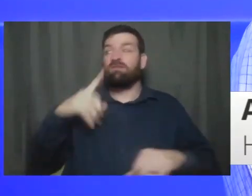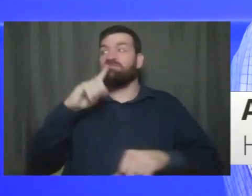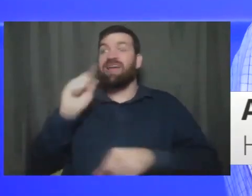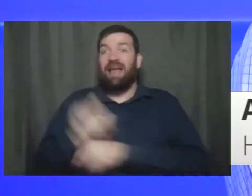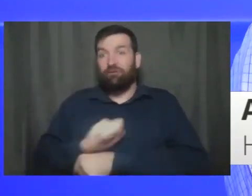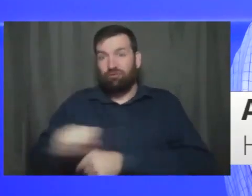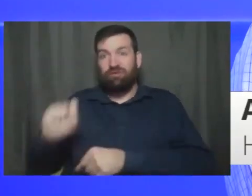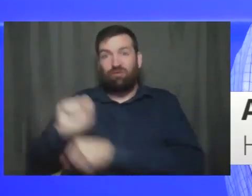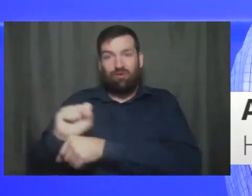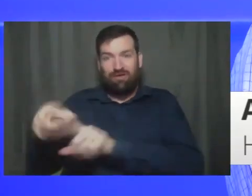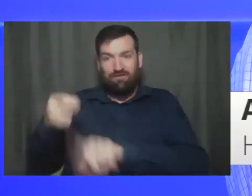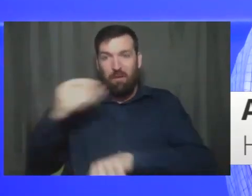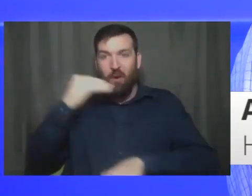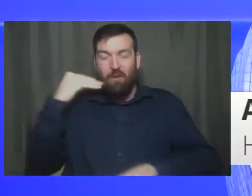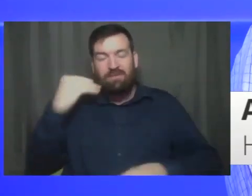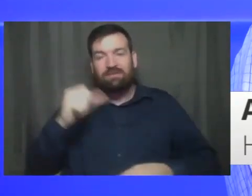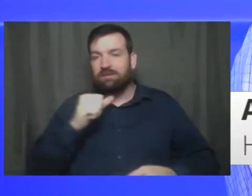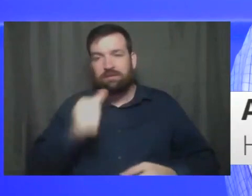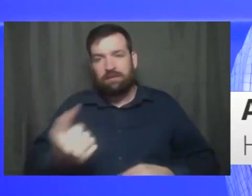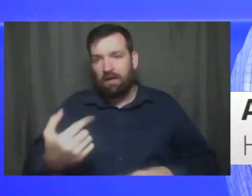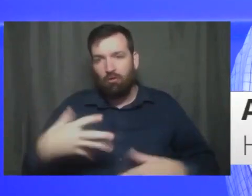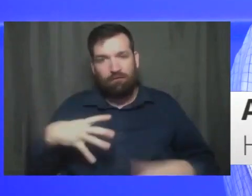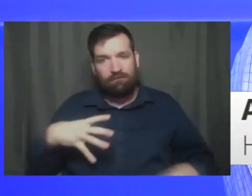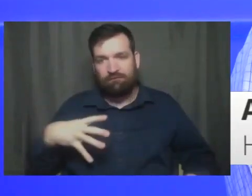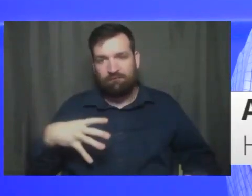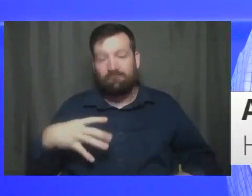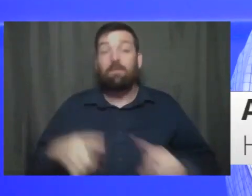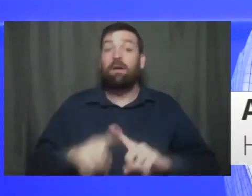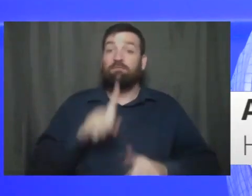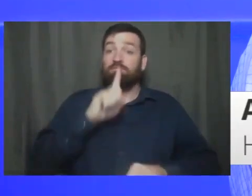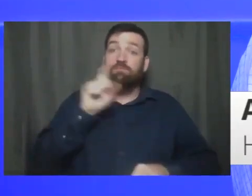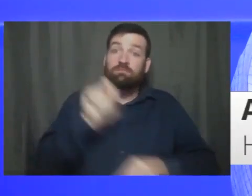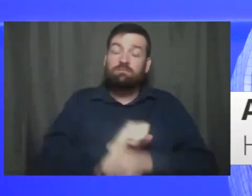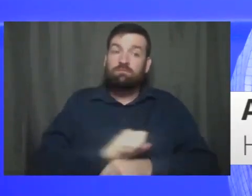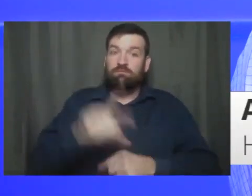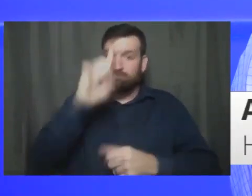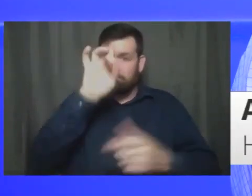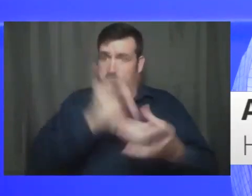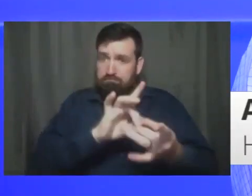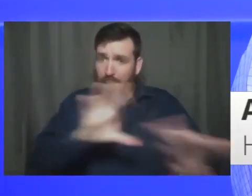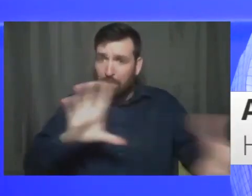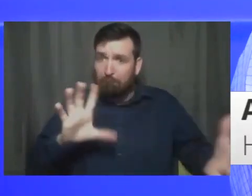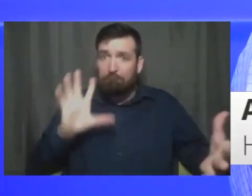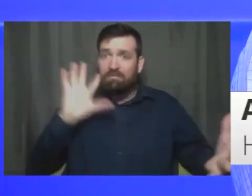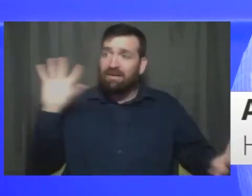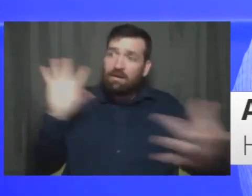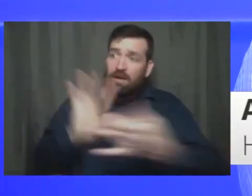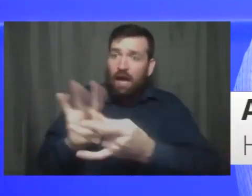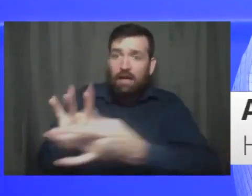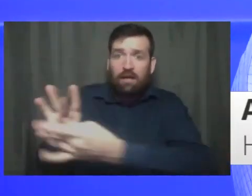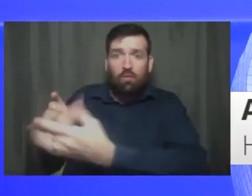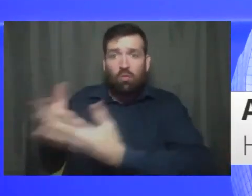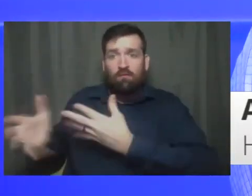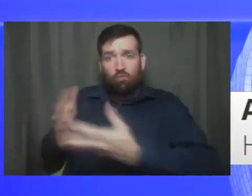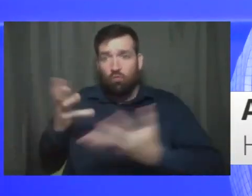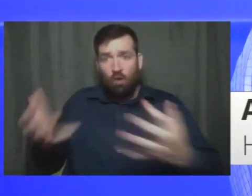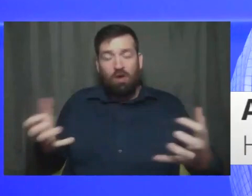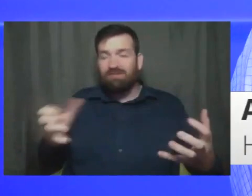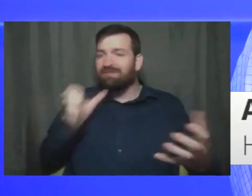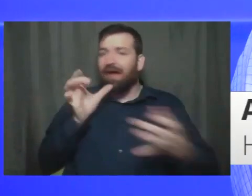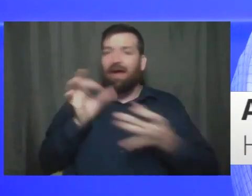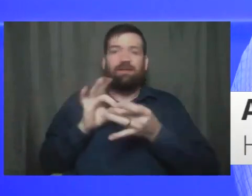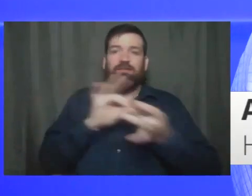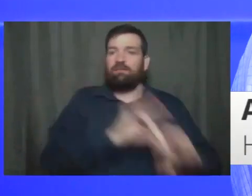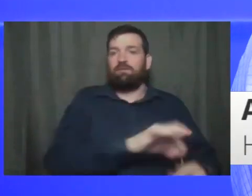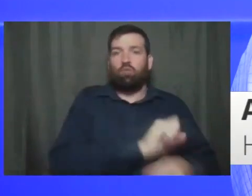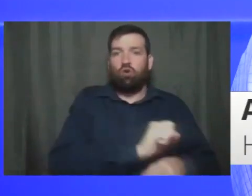a day off, really. But for sure, if you can really check out and connect with whatever it is you want to connect with outside of the office. So whether